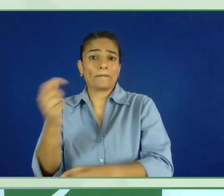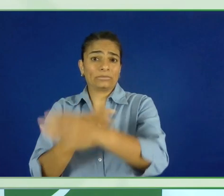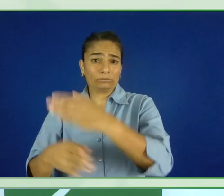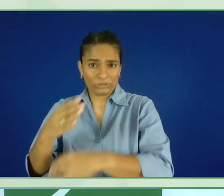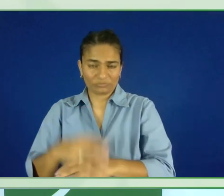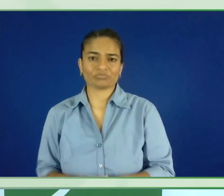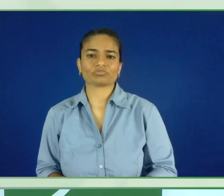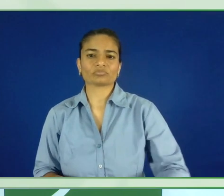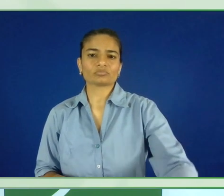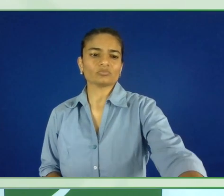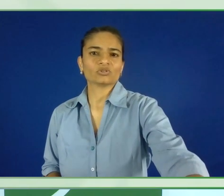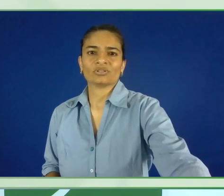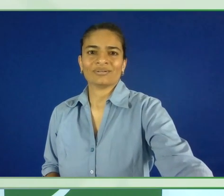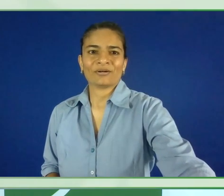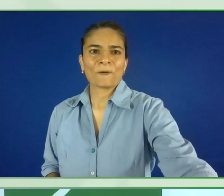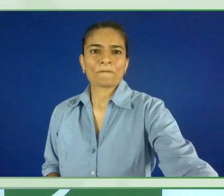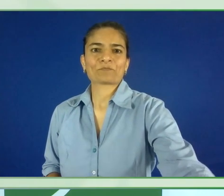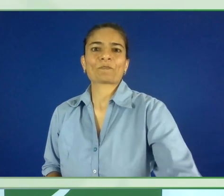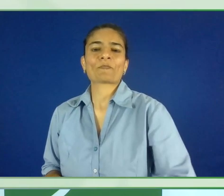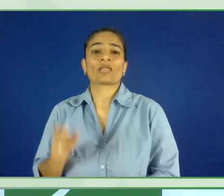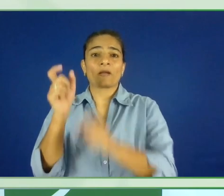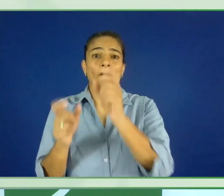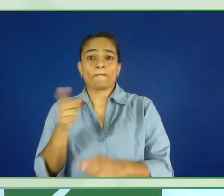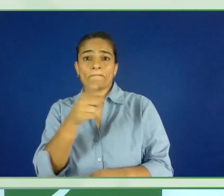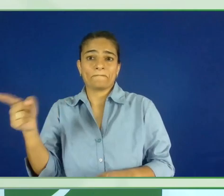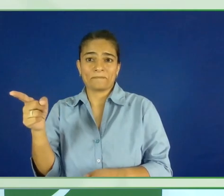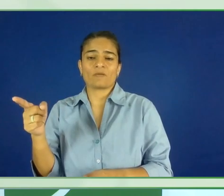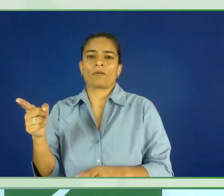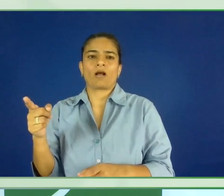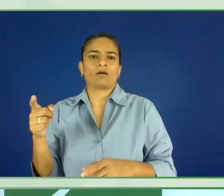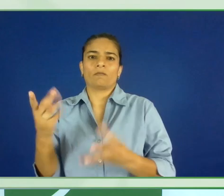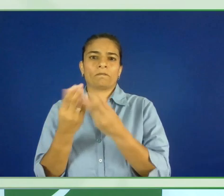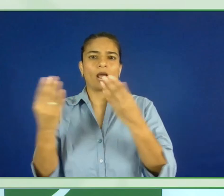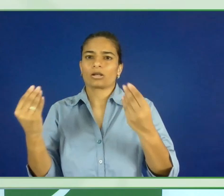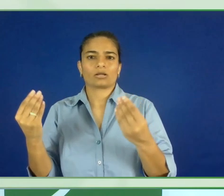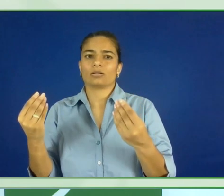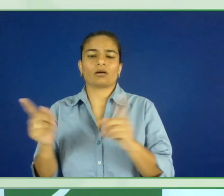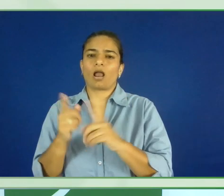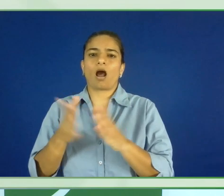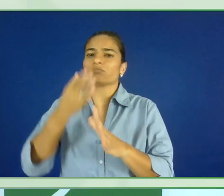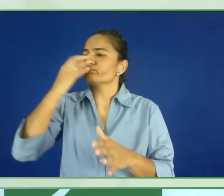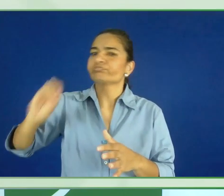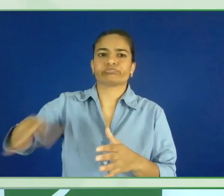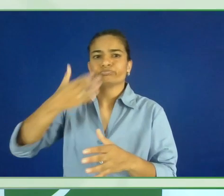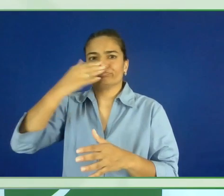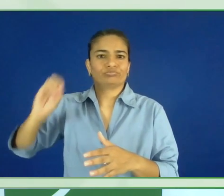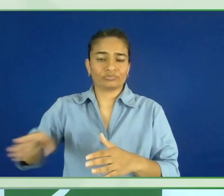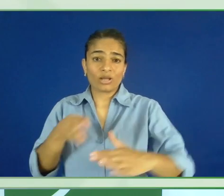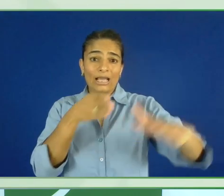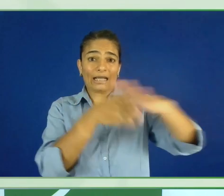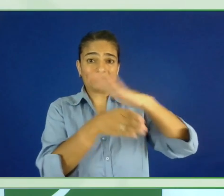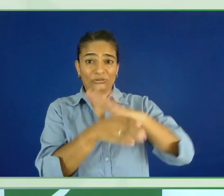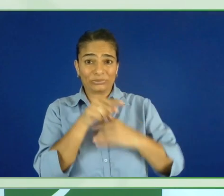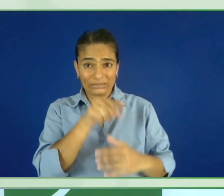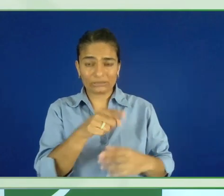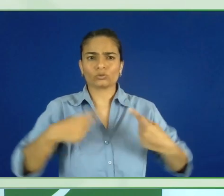the accessibility and other things weren't considered when launching employability programs or when trying to raise awareness. One